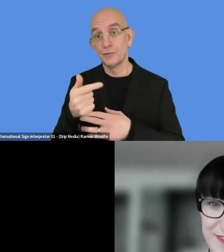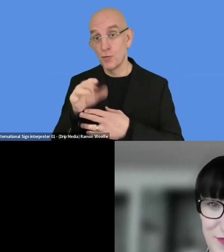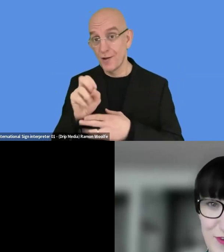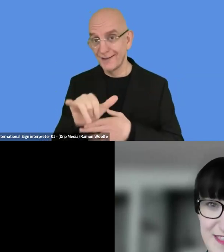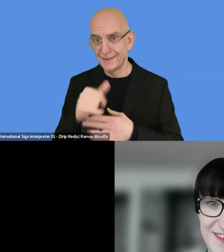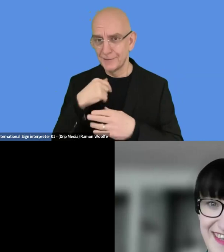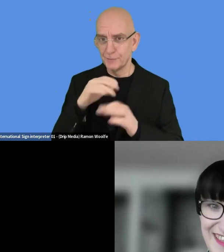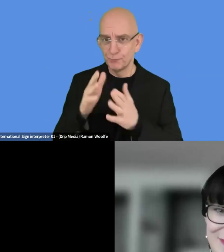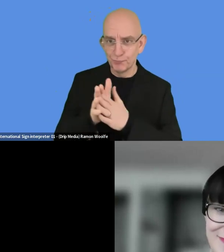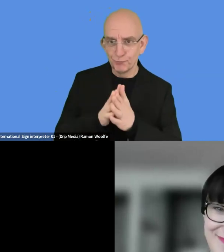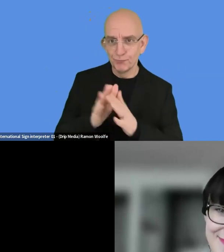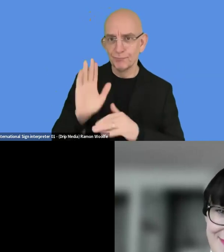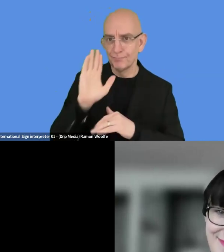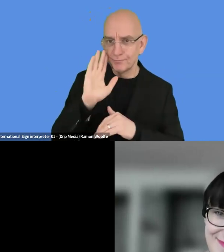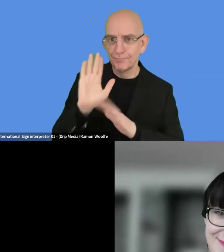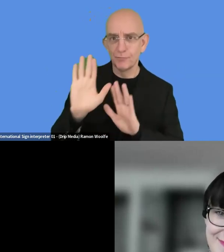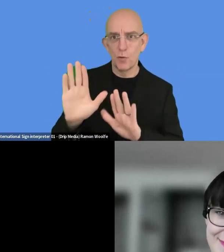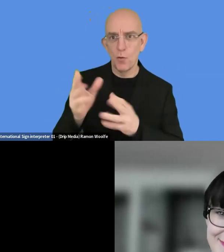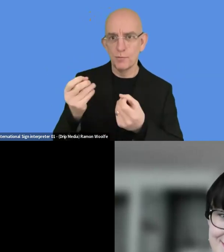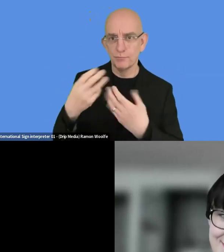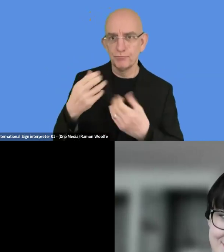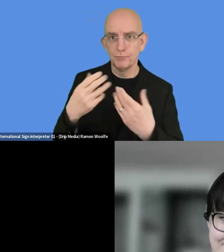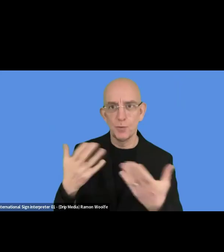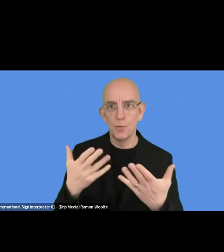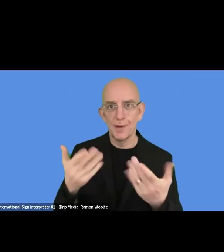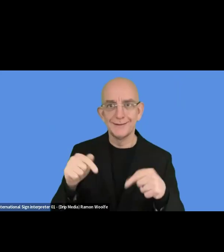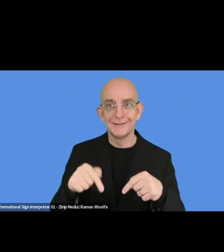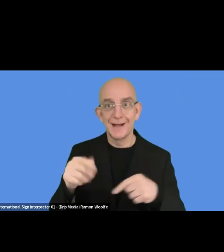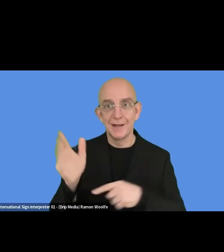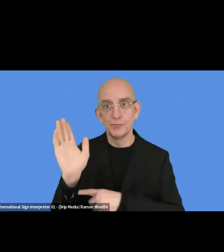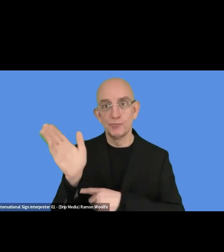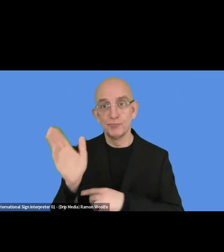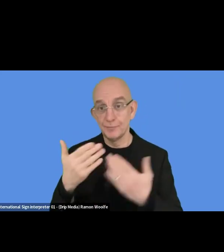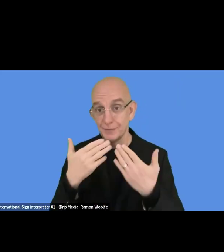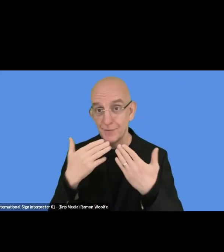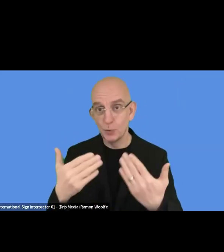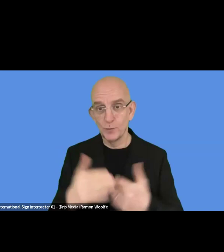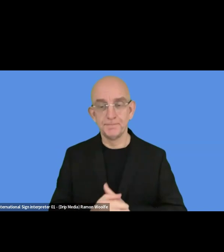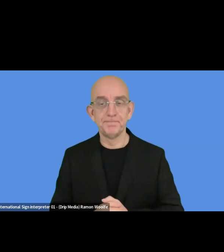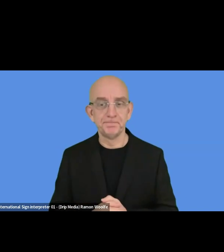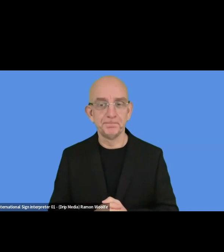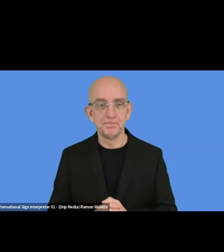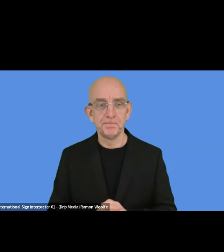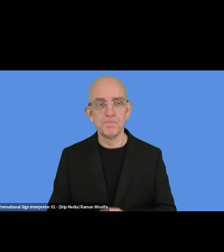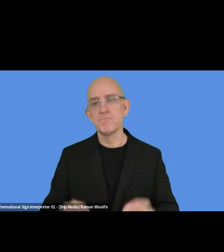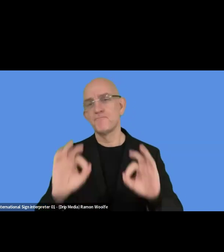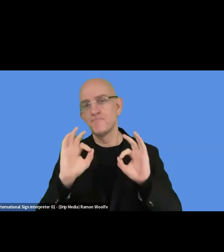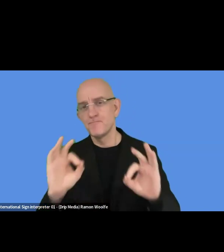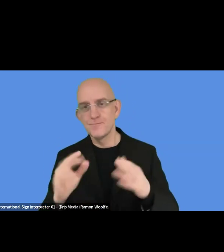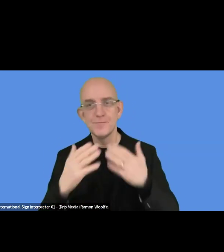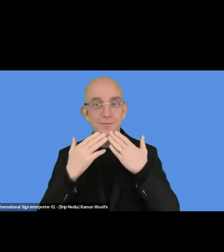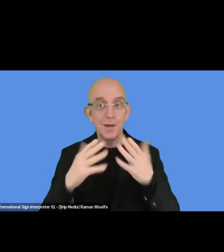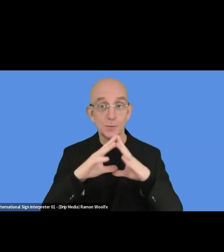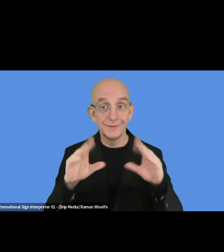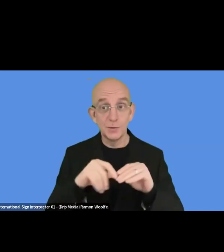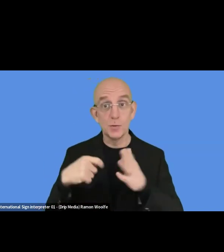up for us today. Thank you so much, Margaret. And thank you, Zero Project. Thank you for everybody who's joining this